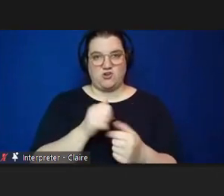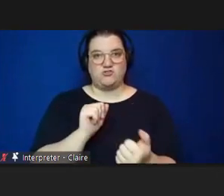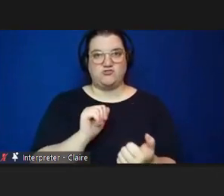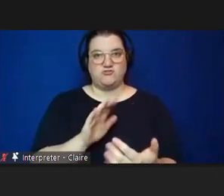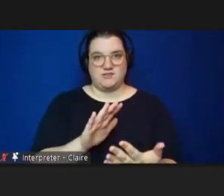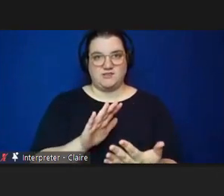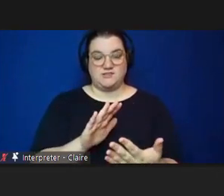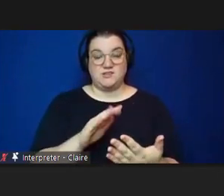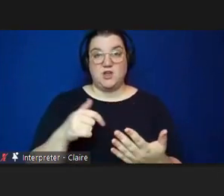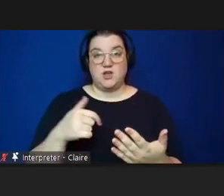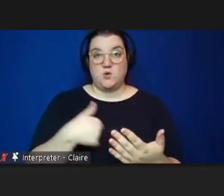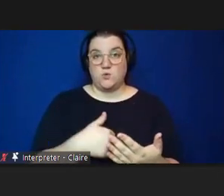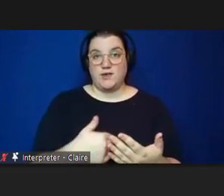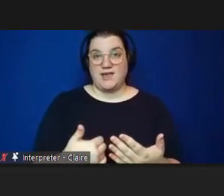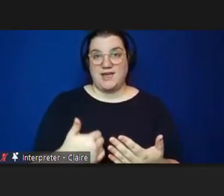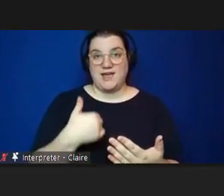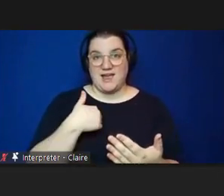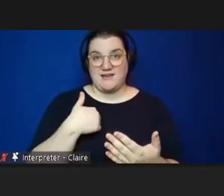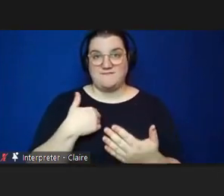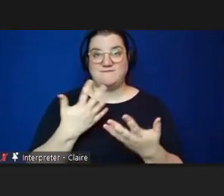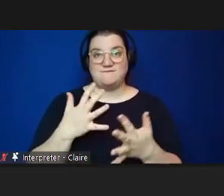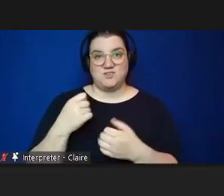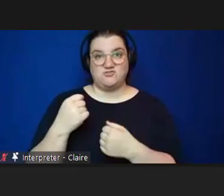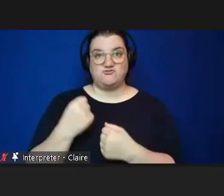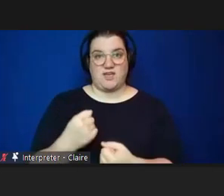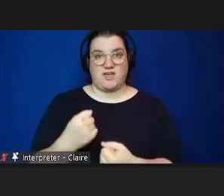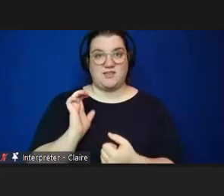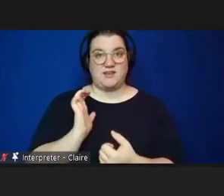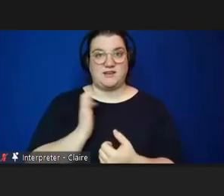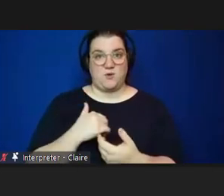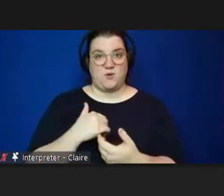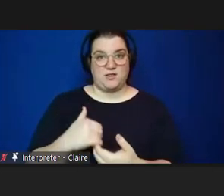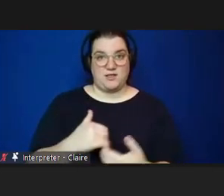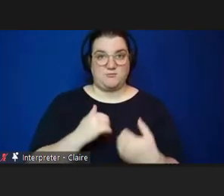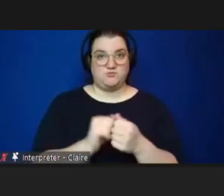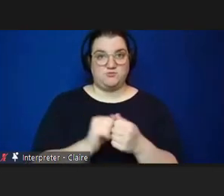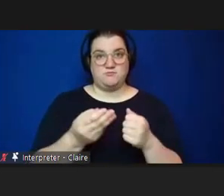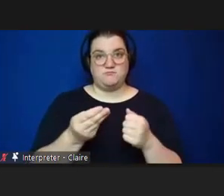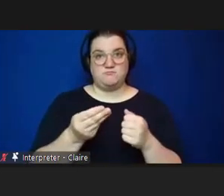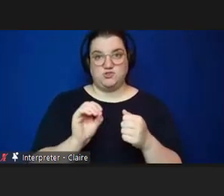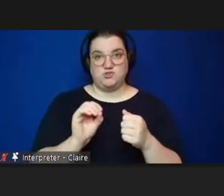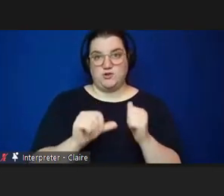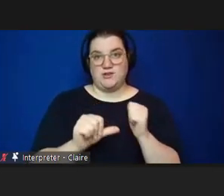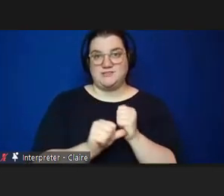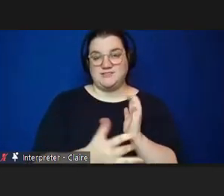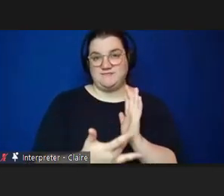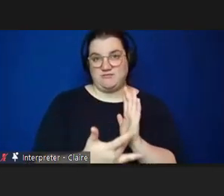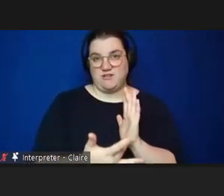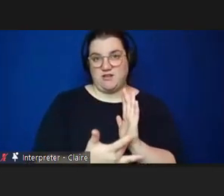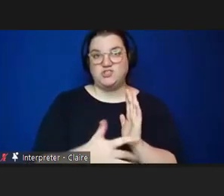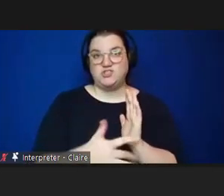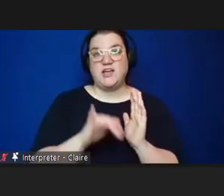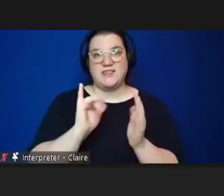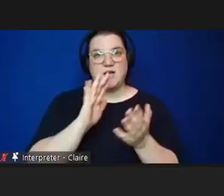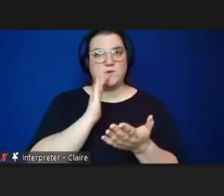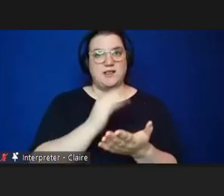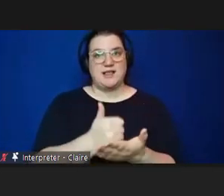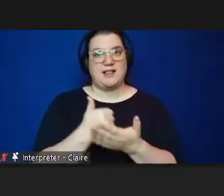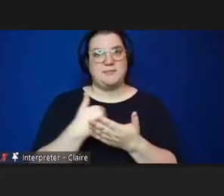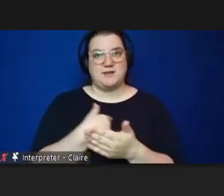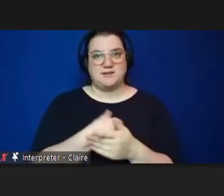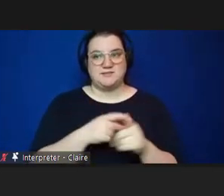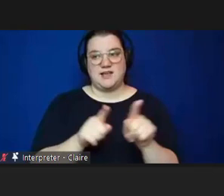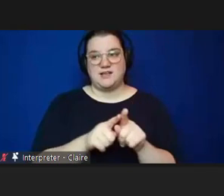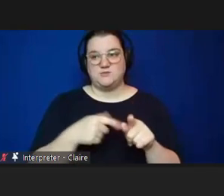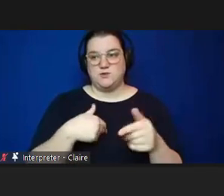We have strengthened our collaboration with Missouri Assistive Technology, and that will help us as we